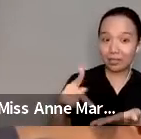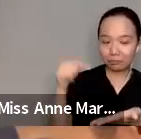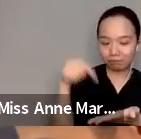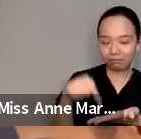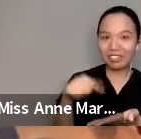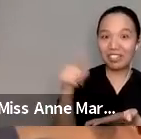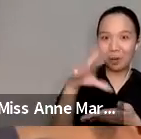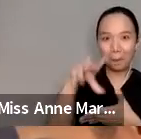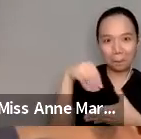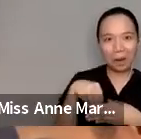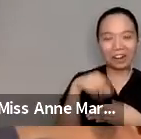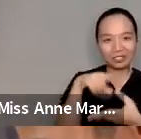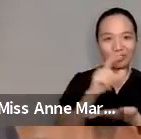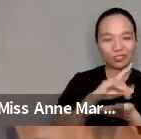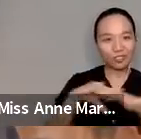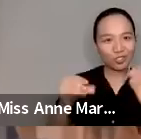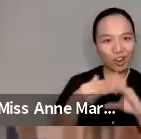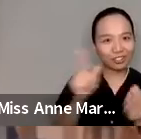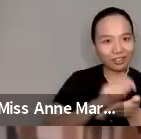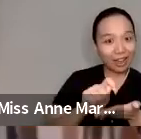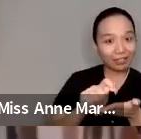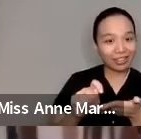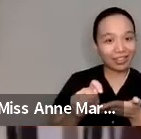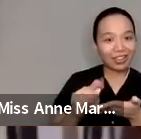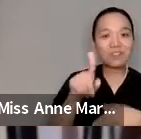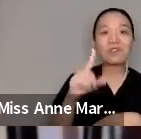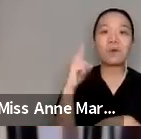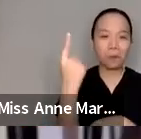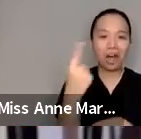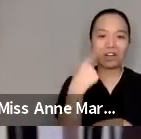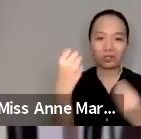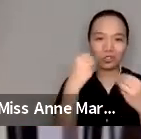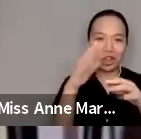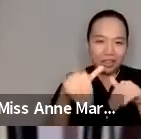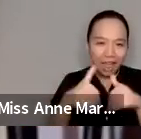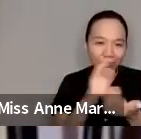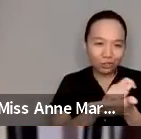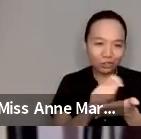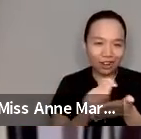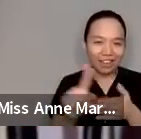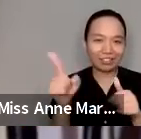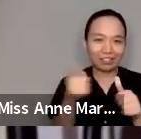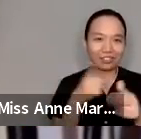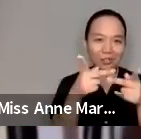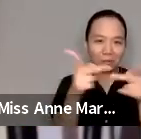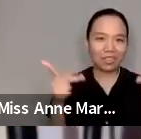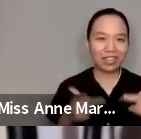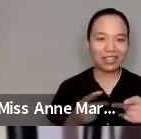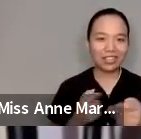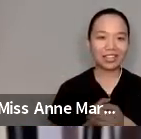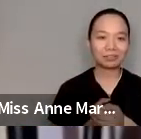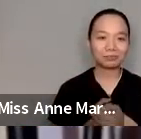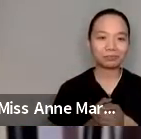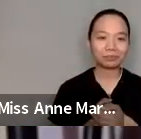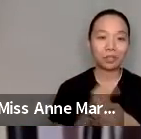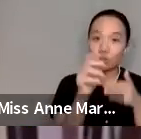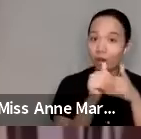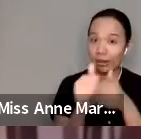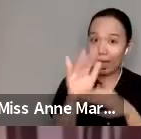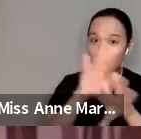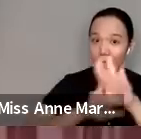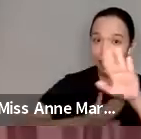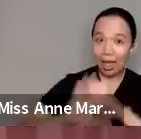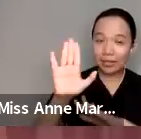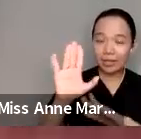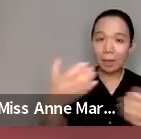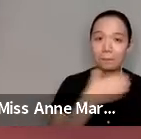of the story we're writing. After all, you were the one who taught us how to write in the first place. Your guiding hands have